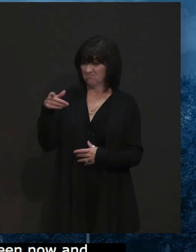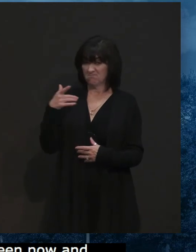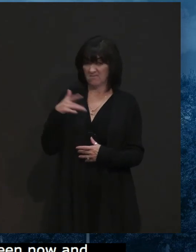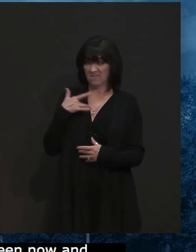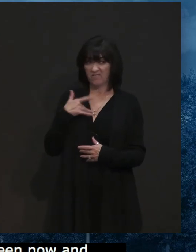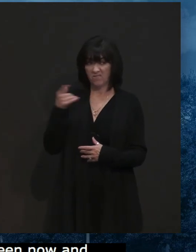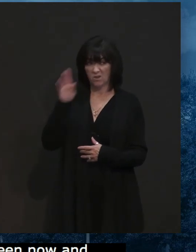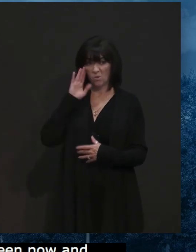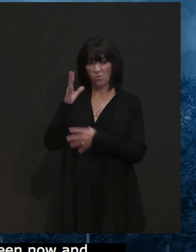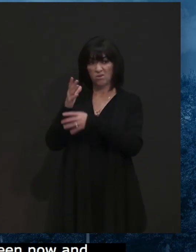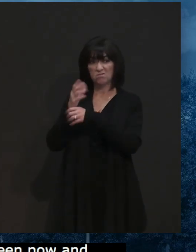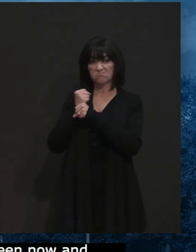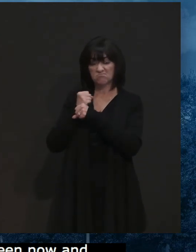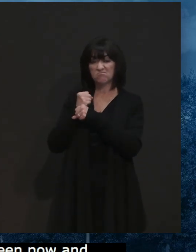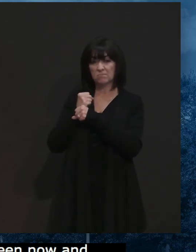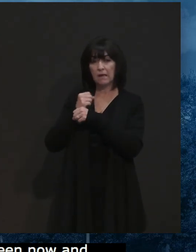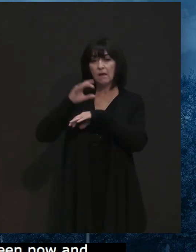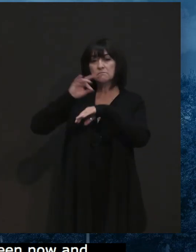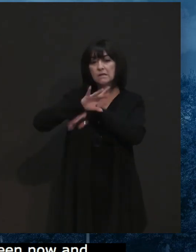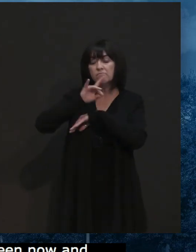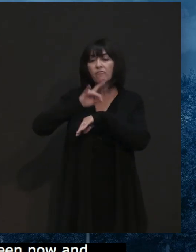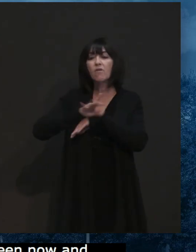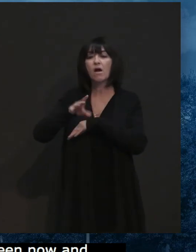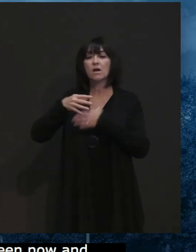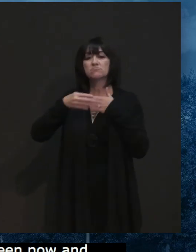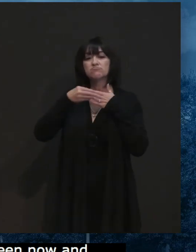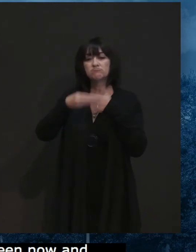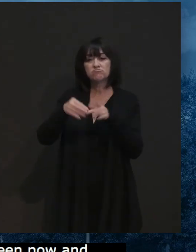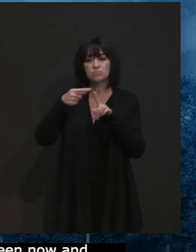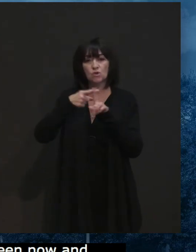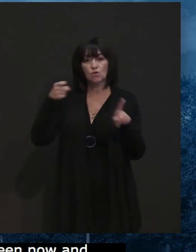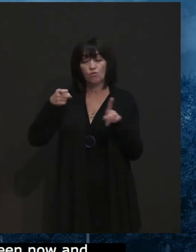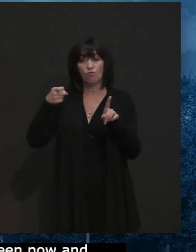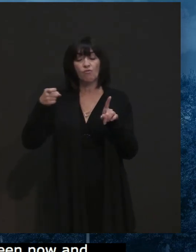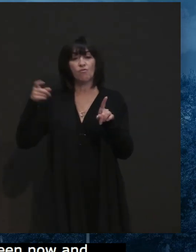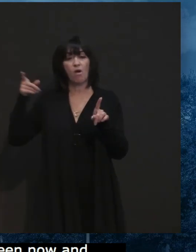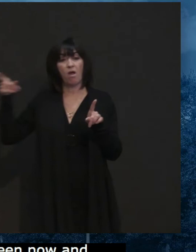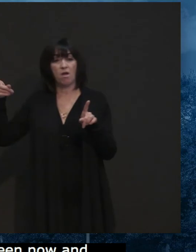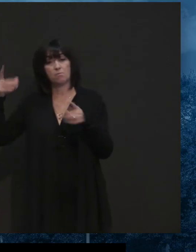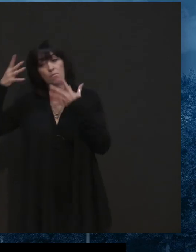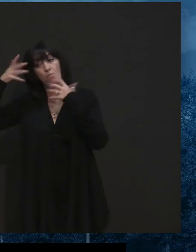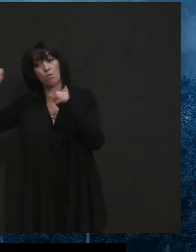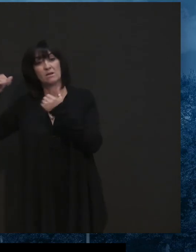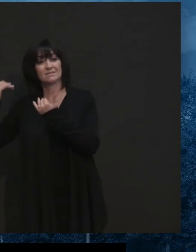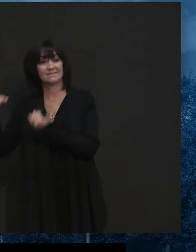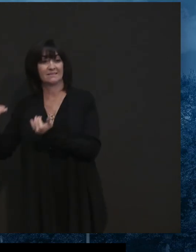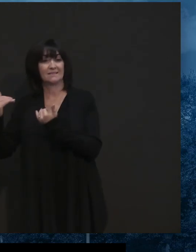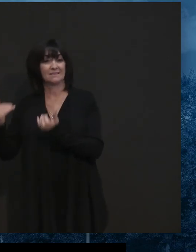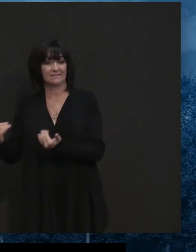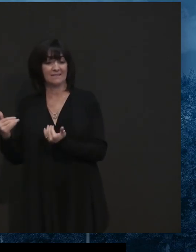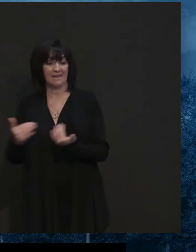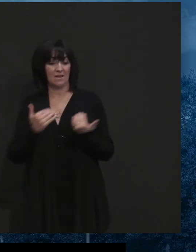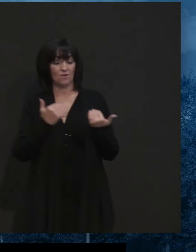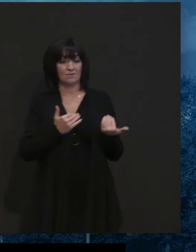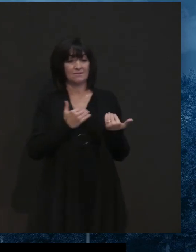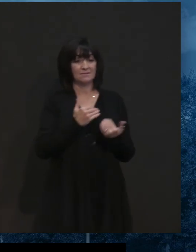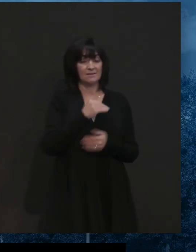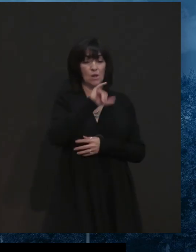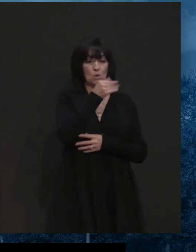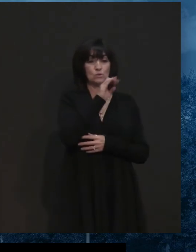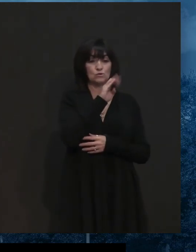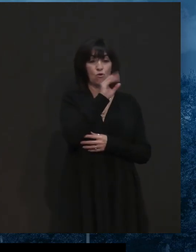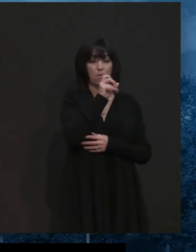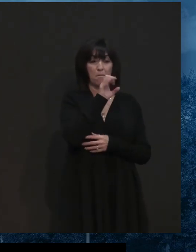the state currently have with the White House Coronavirus Task Force? Yeah, so I talk about our interaction with the White House Task Force almost on a